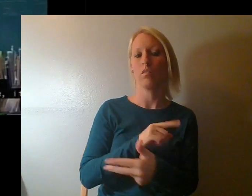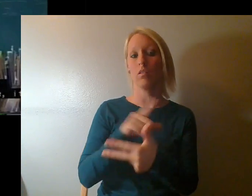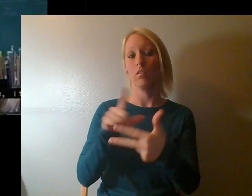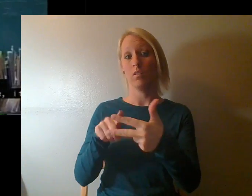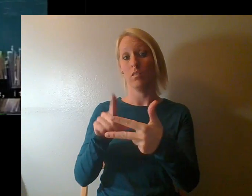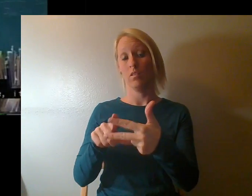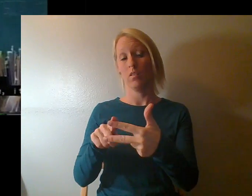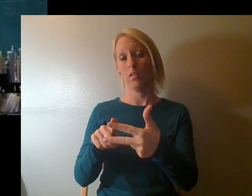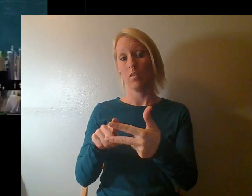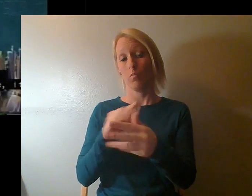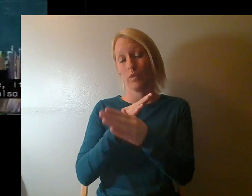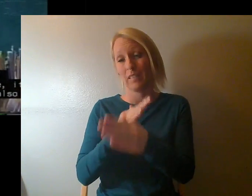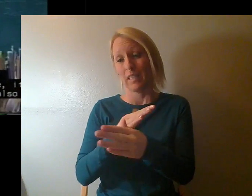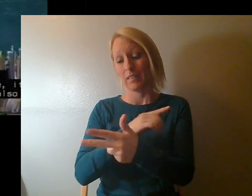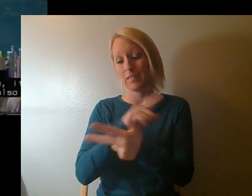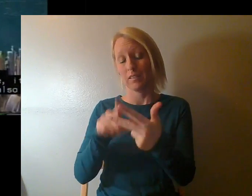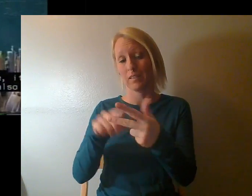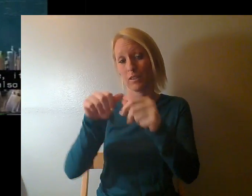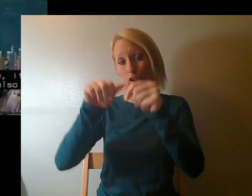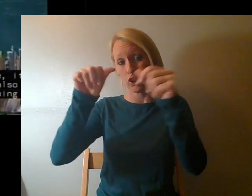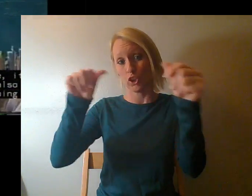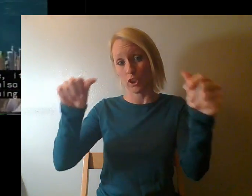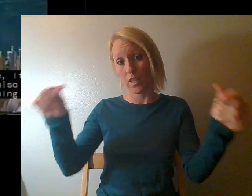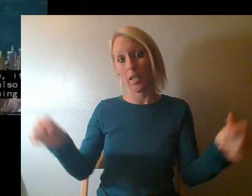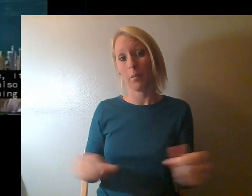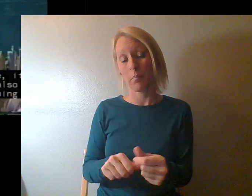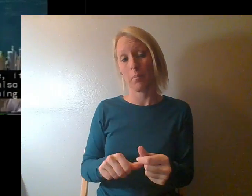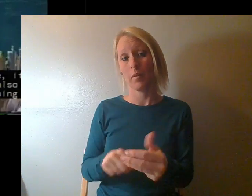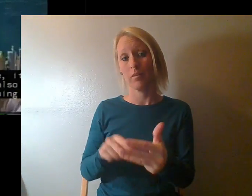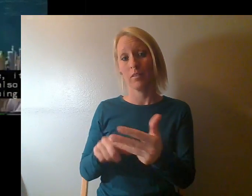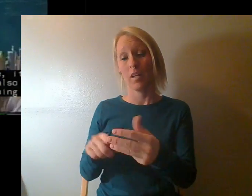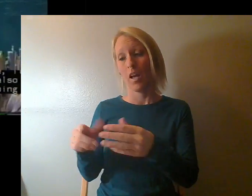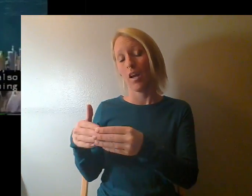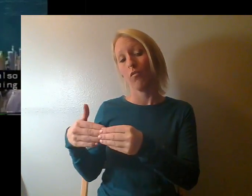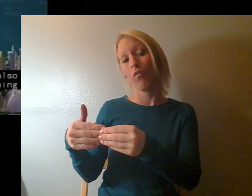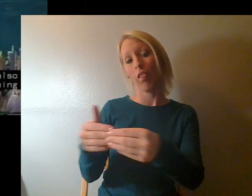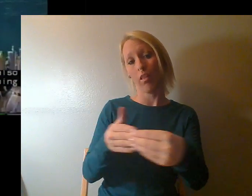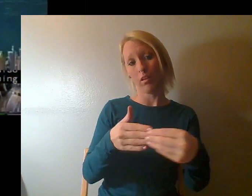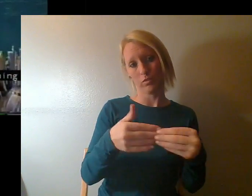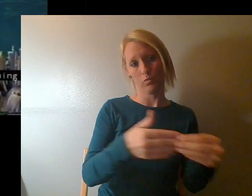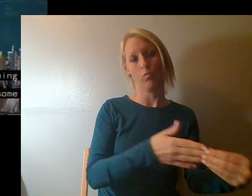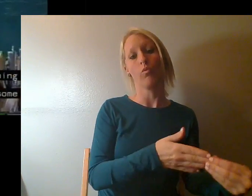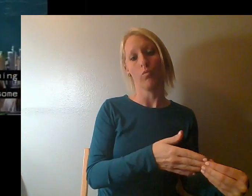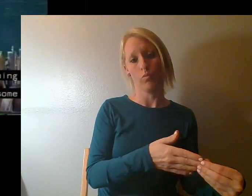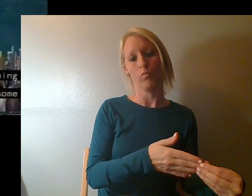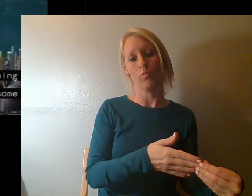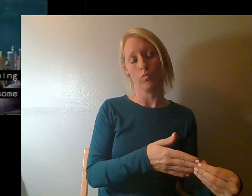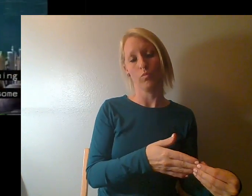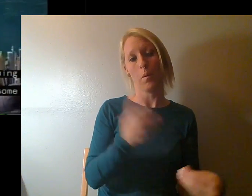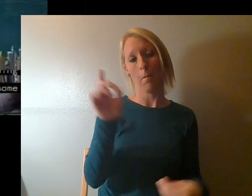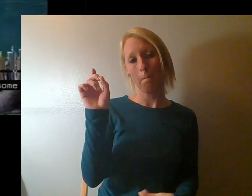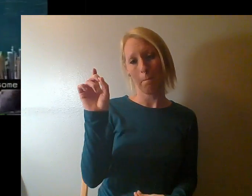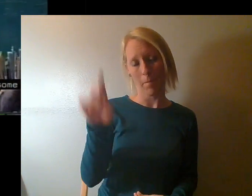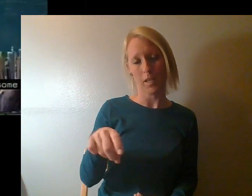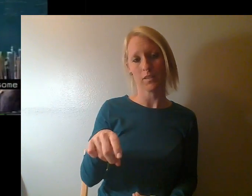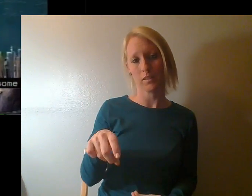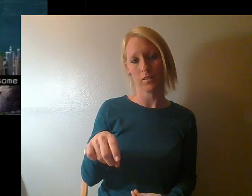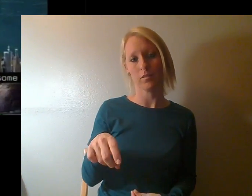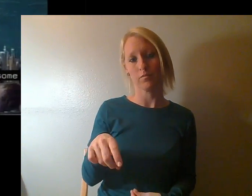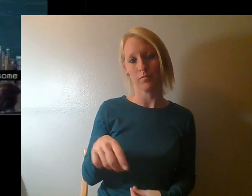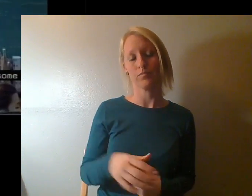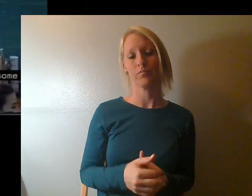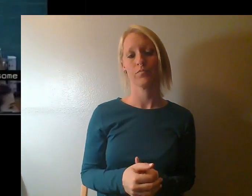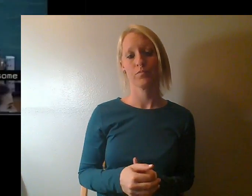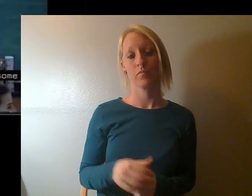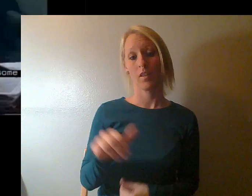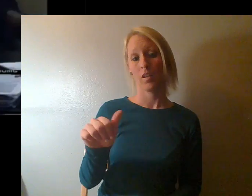cell its shape and holds it together, and it also has to be flexible while doing all this. It has to be able to have some give and take. Alicia?